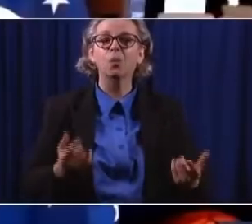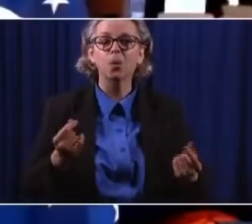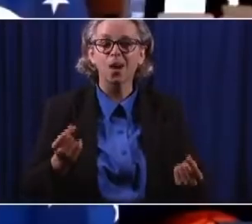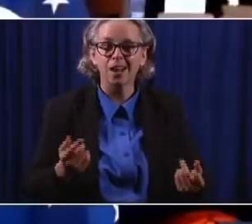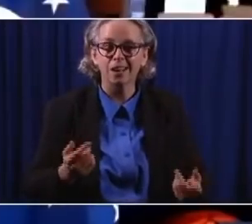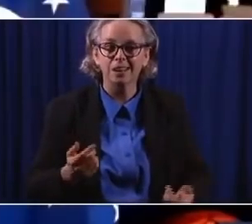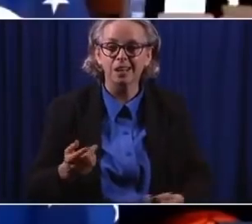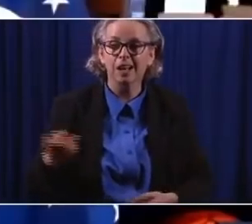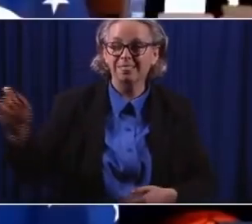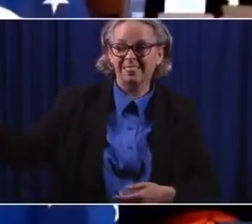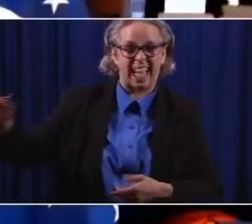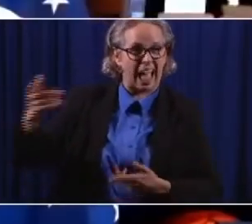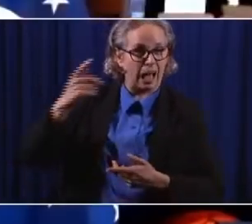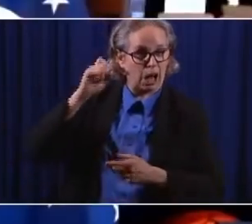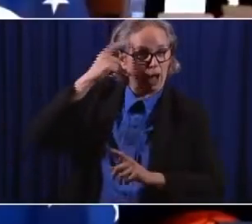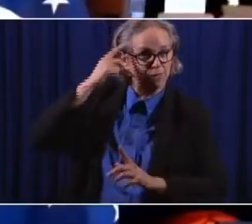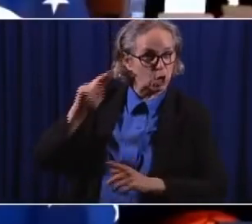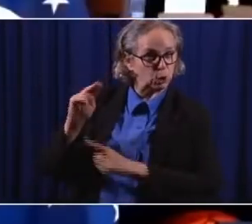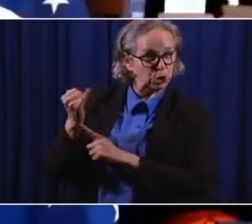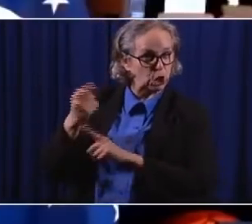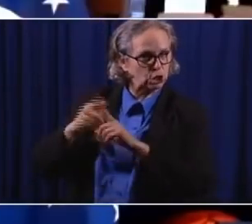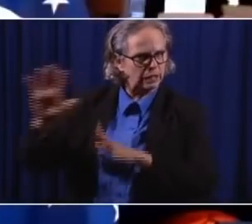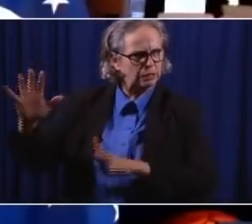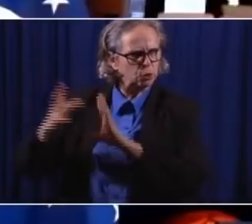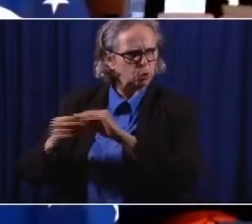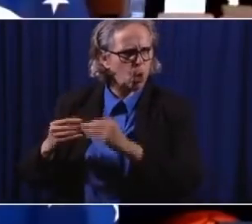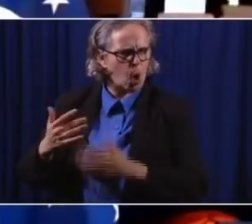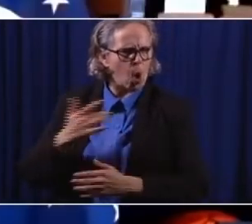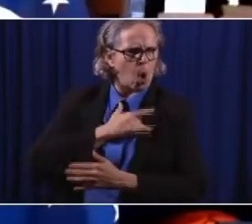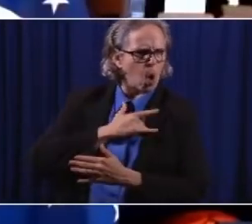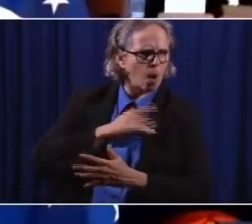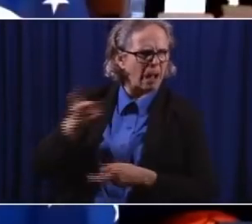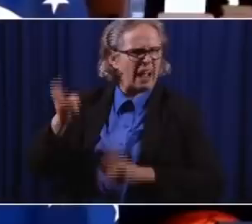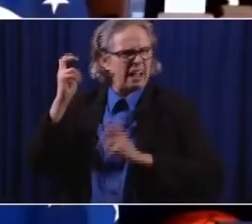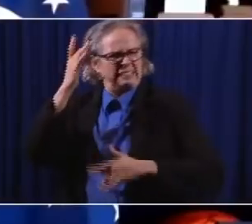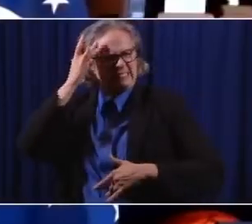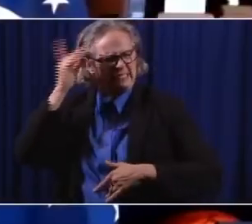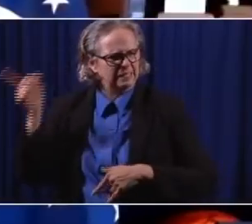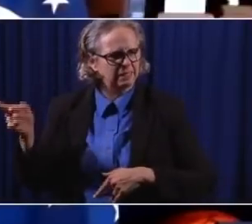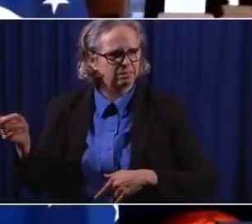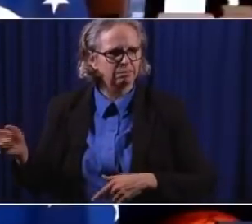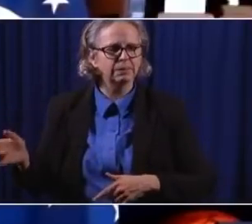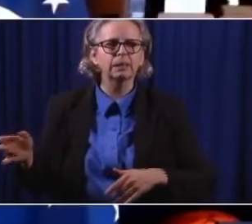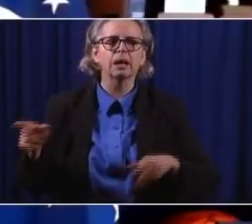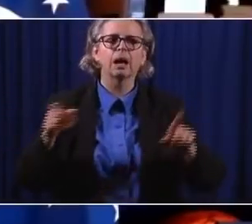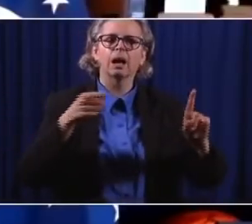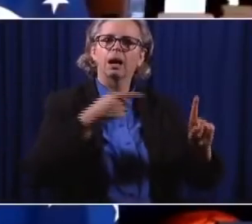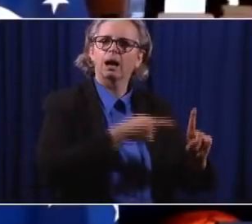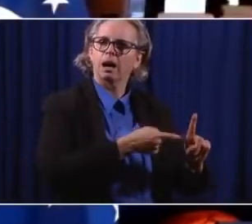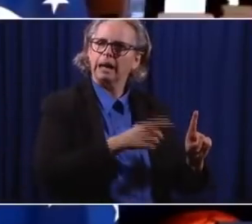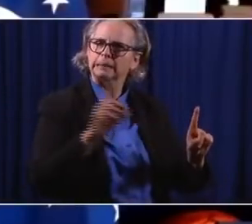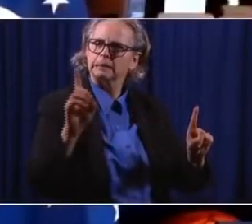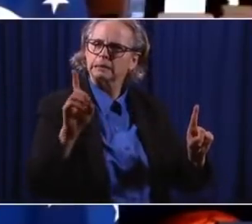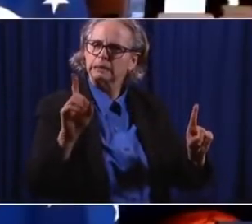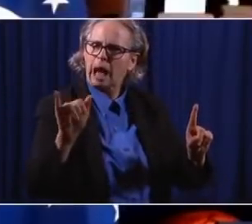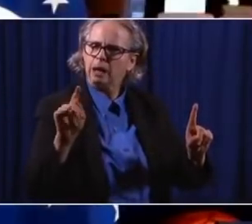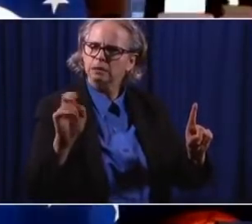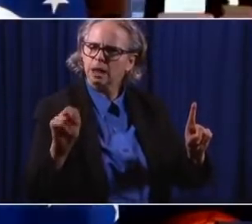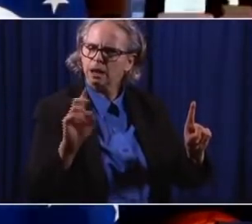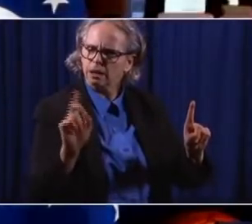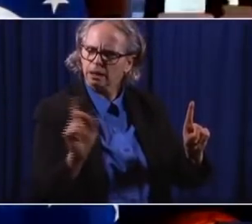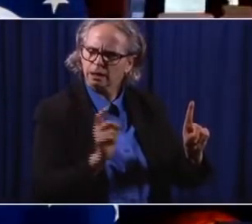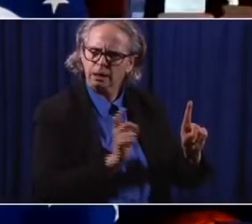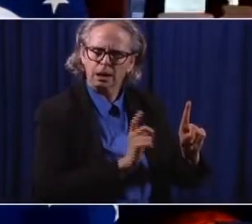about wearing a mask and following the rules. Well, in Dayton, the Dayton Area Chamber of Commerce has rallied the area